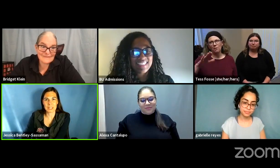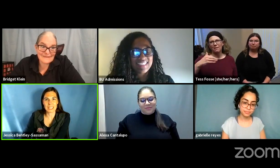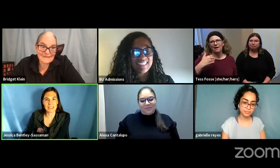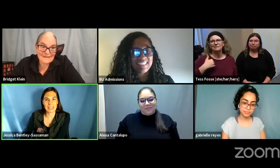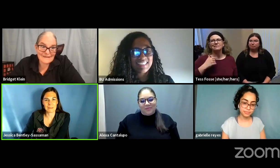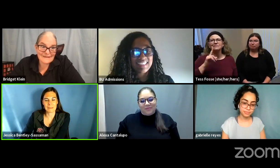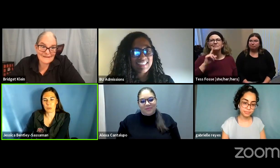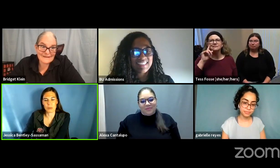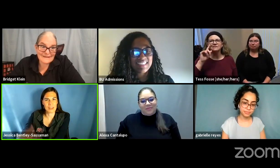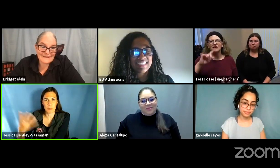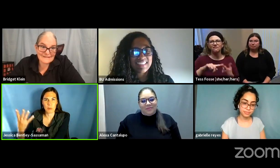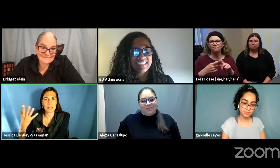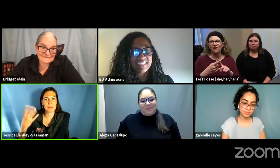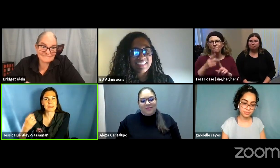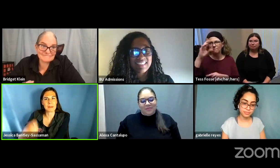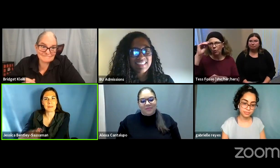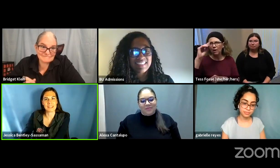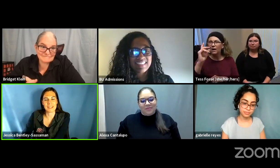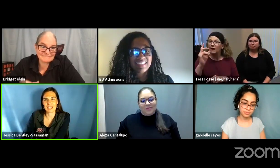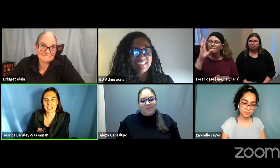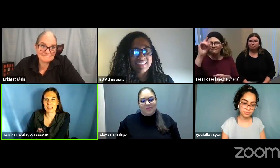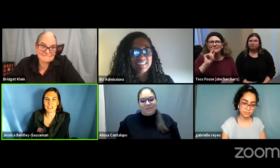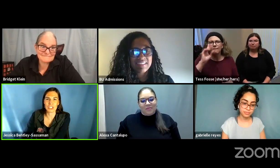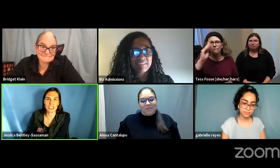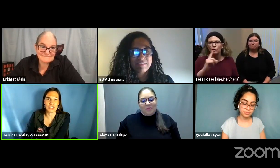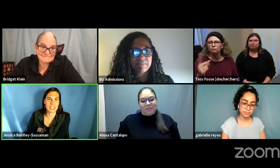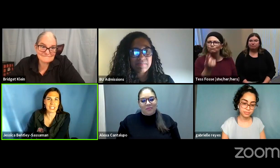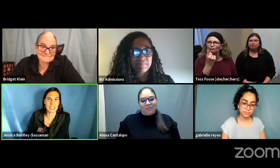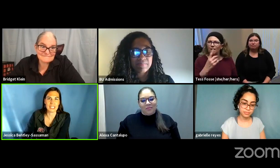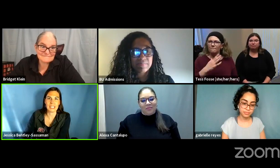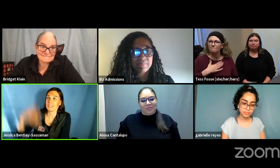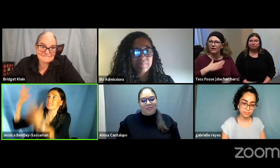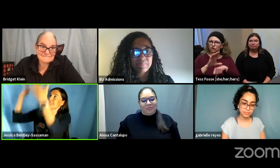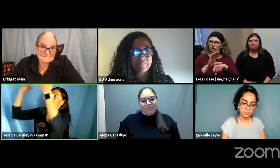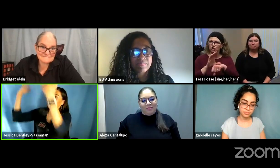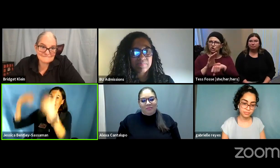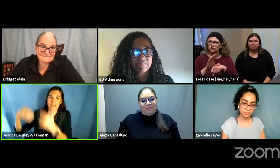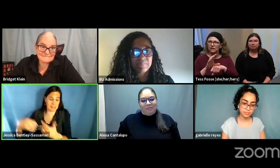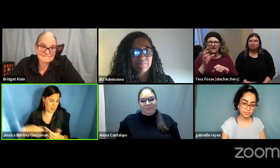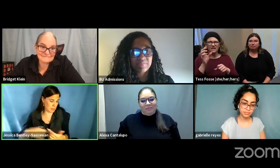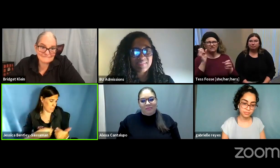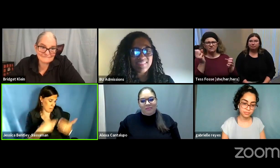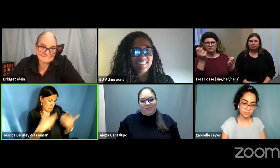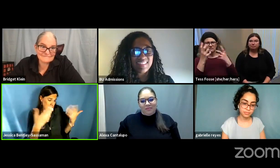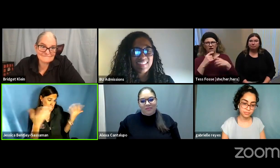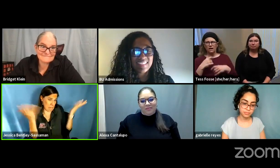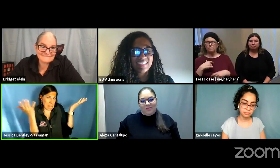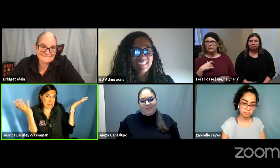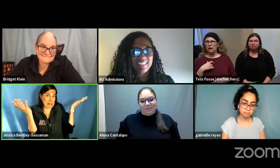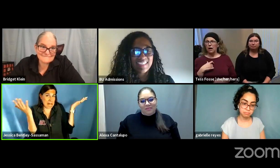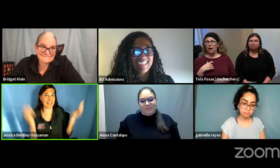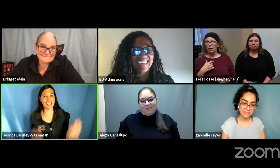remember a deaf boy came up to me one day at my church and he did some things and I was like,